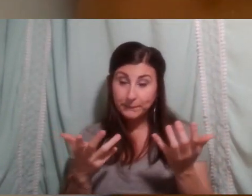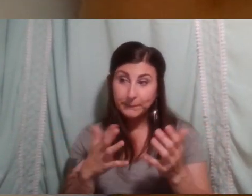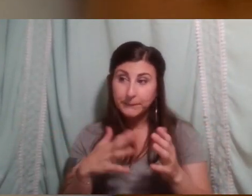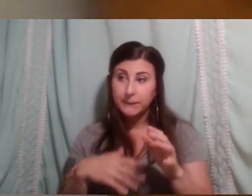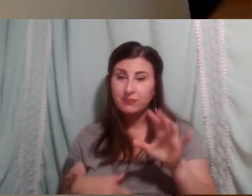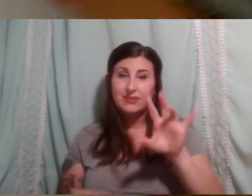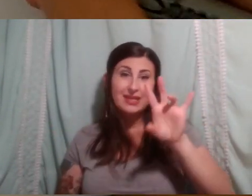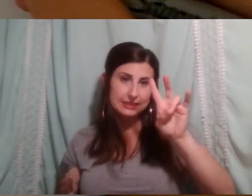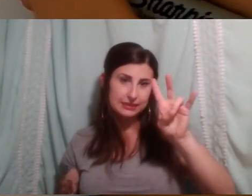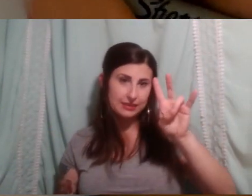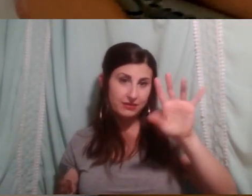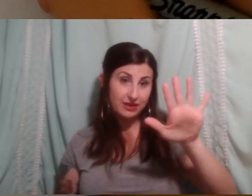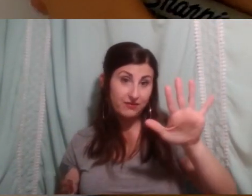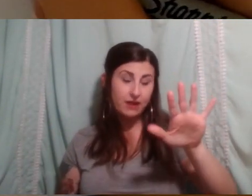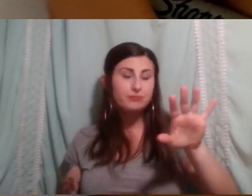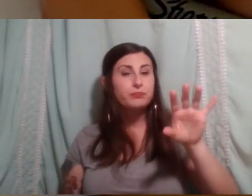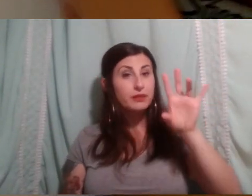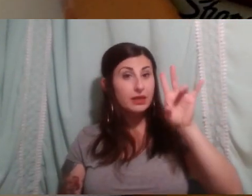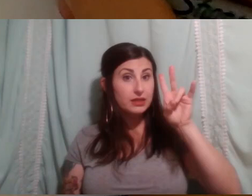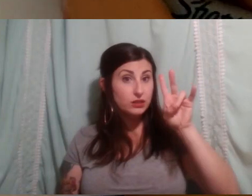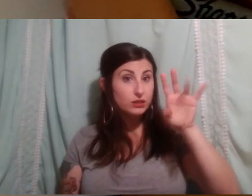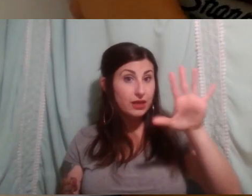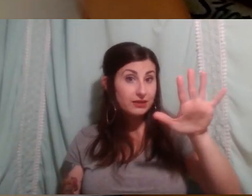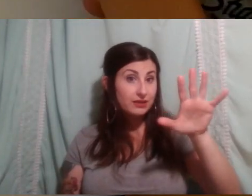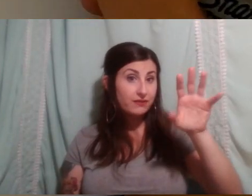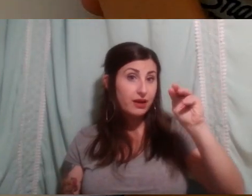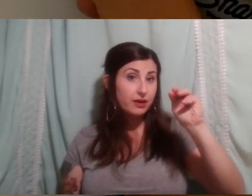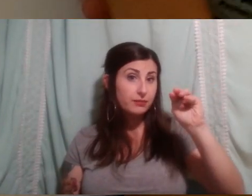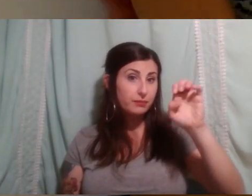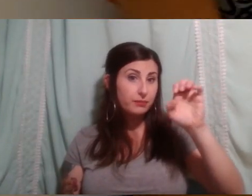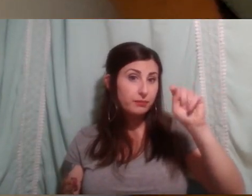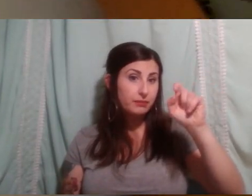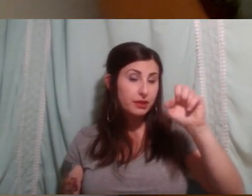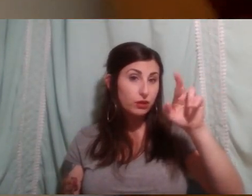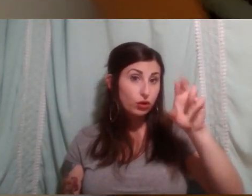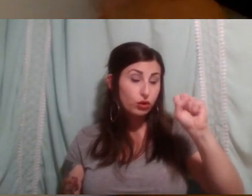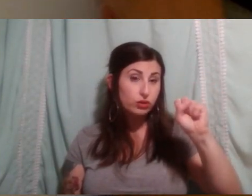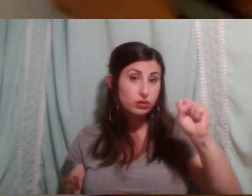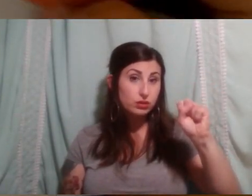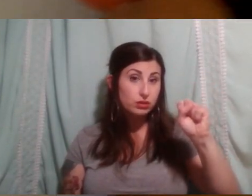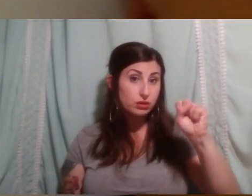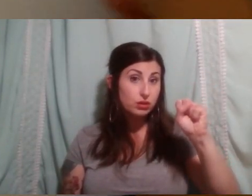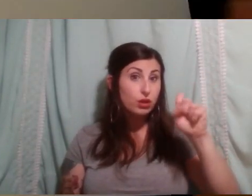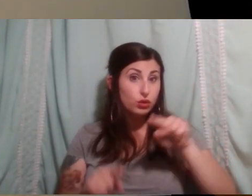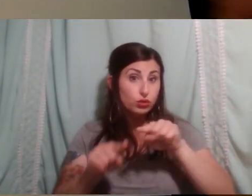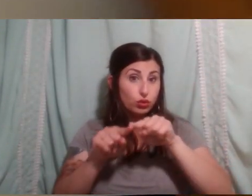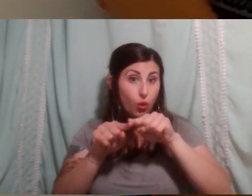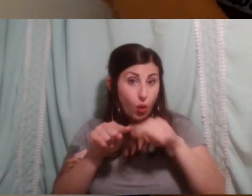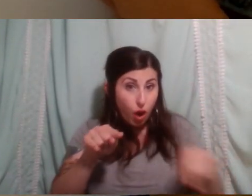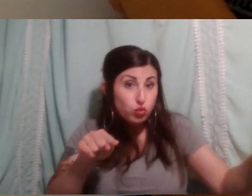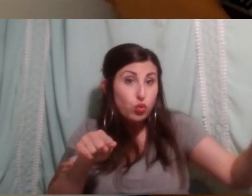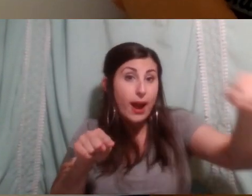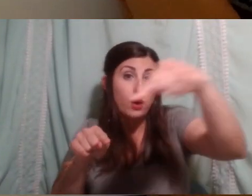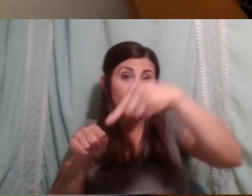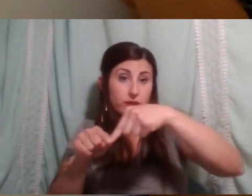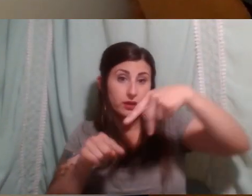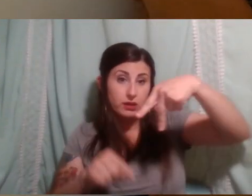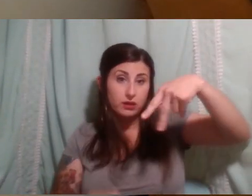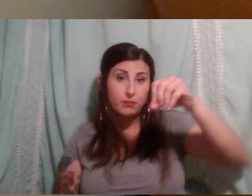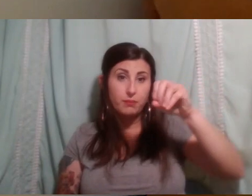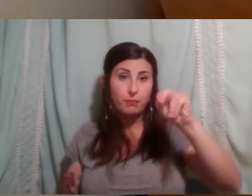34, I get 75. So 75 meters to go around the pond. Around.